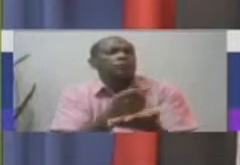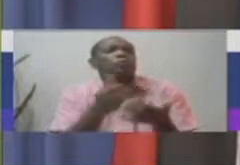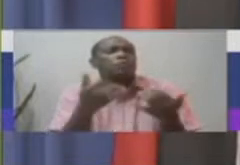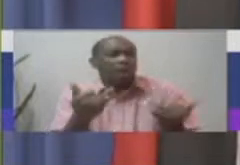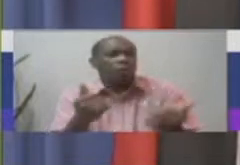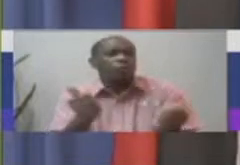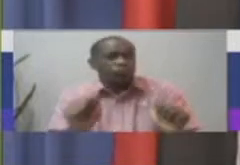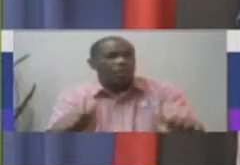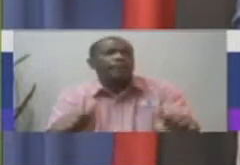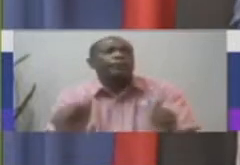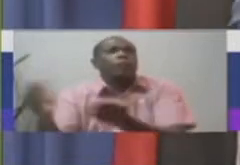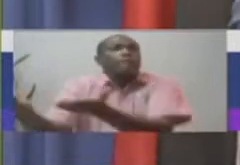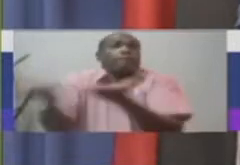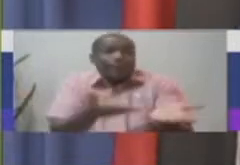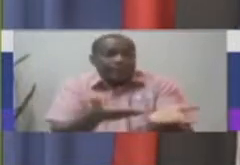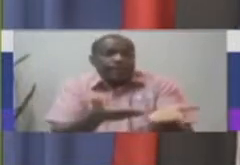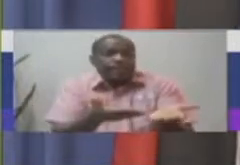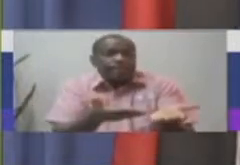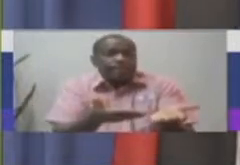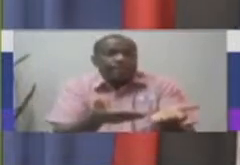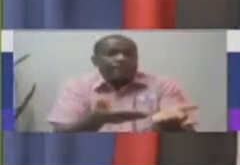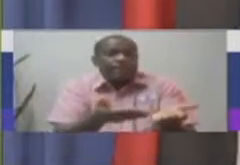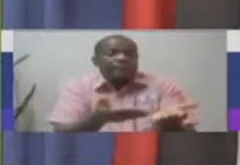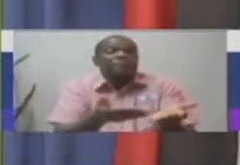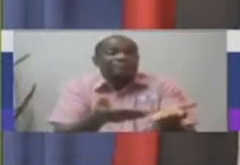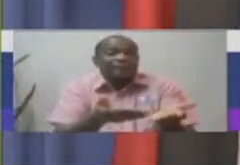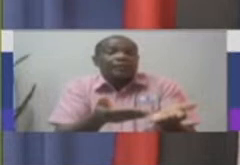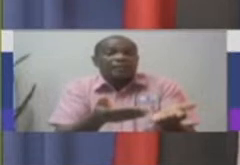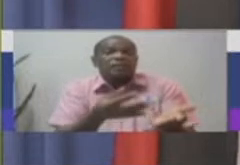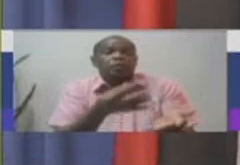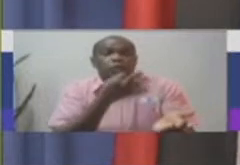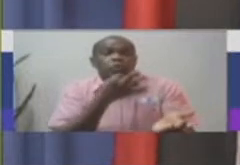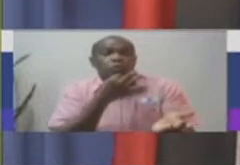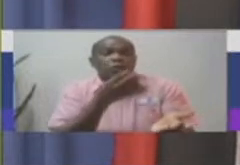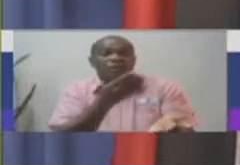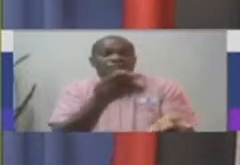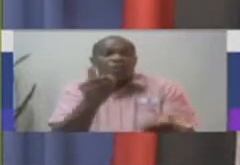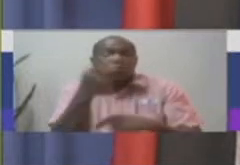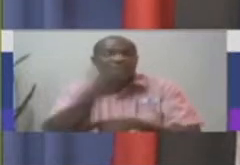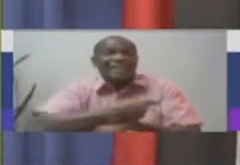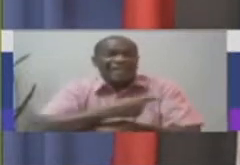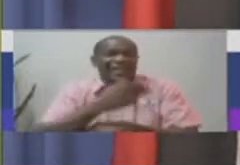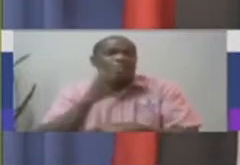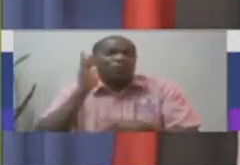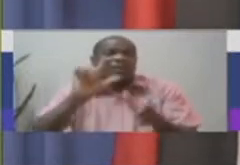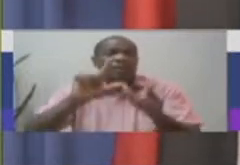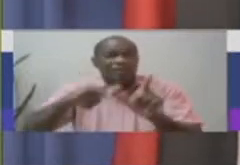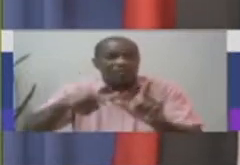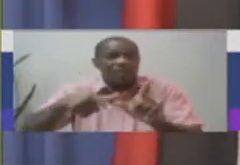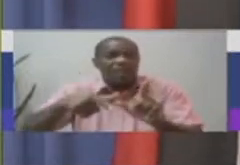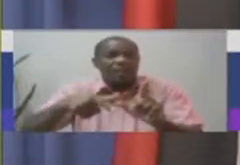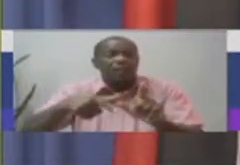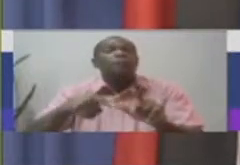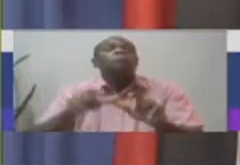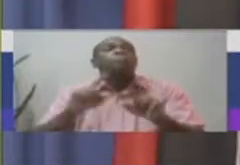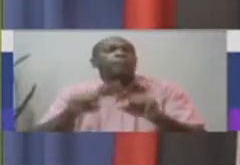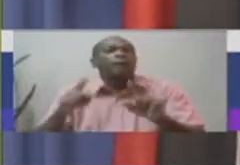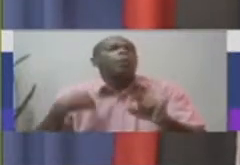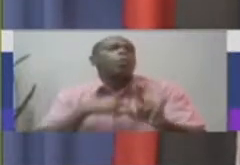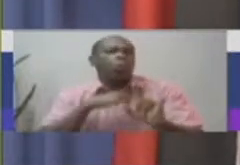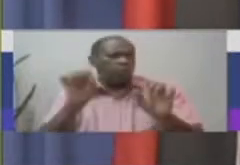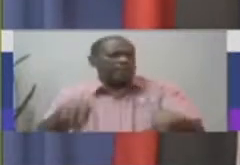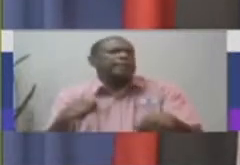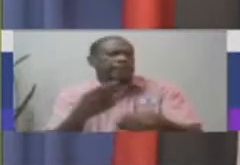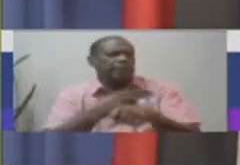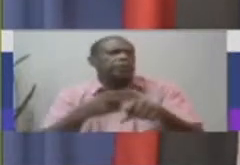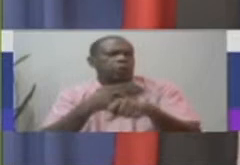our hands. And even though they're going to expire in a few days, we have the infrastructure in Trinidad to be able to use them before they expire. And we will use